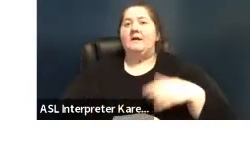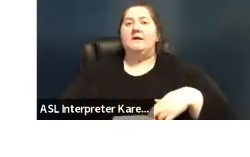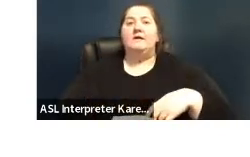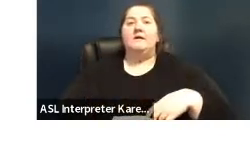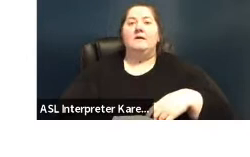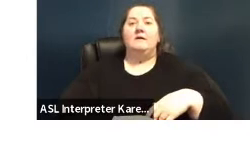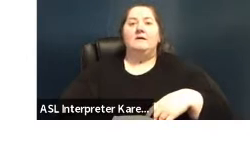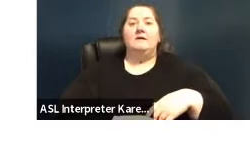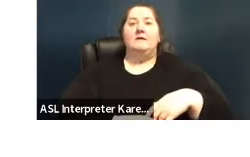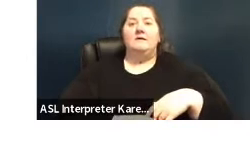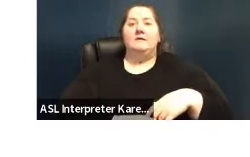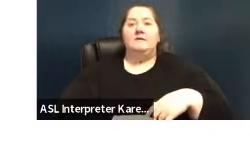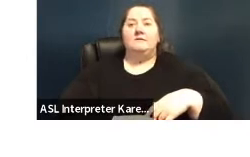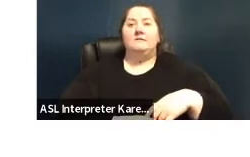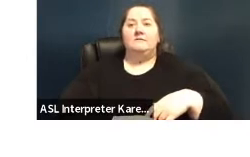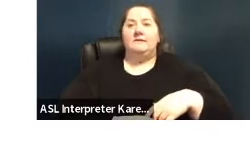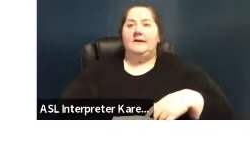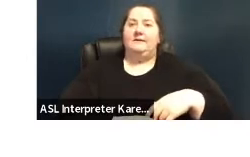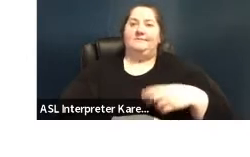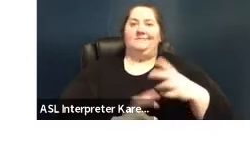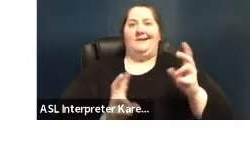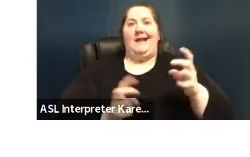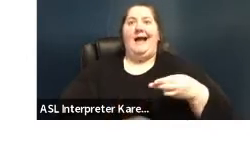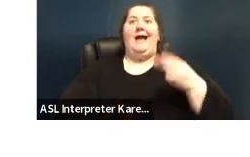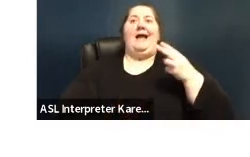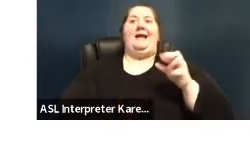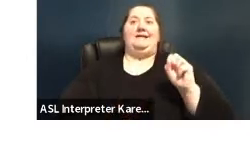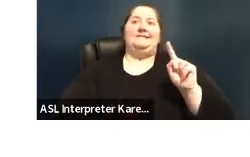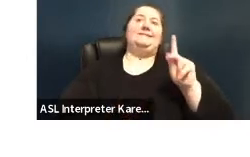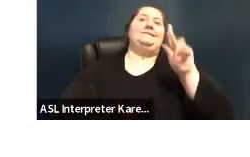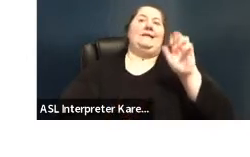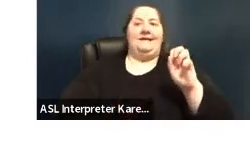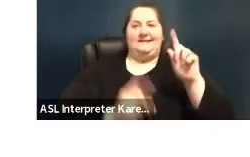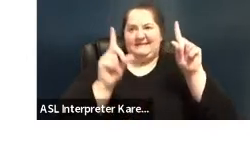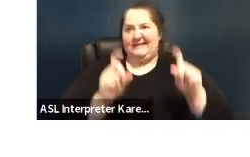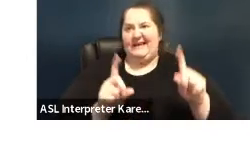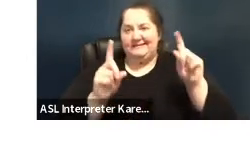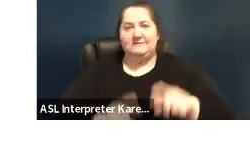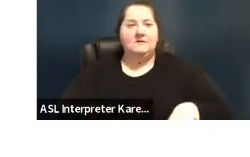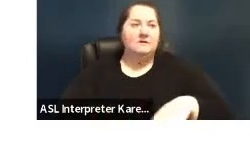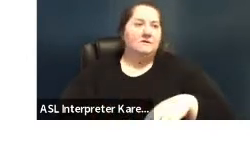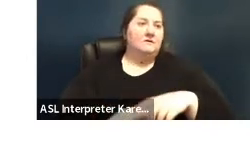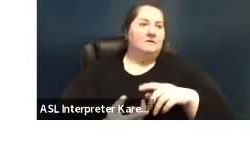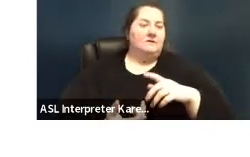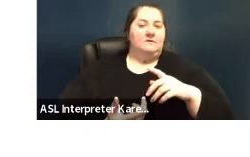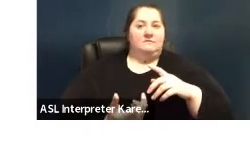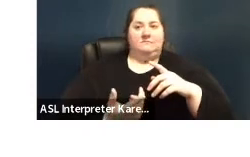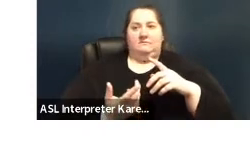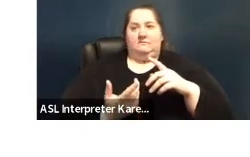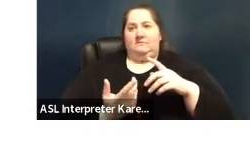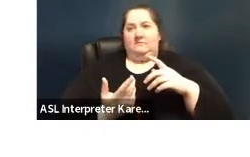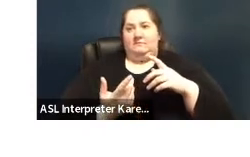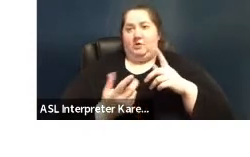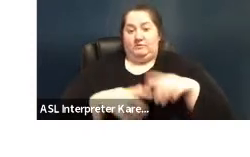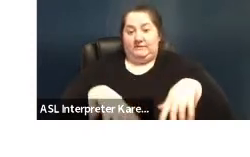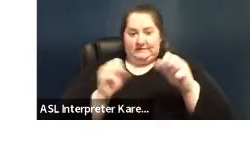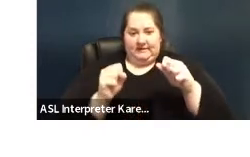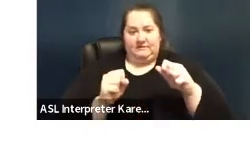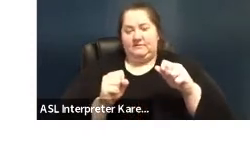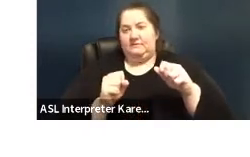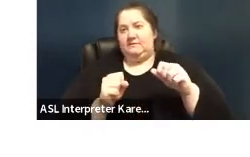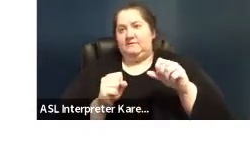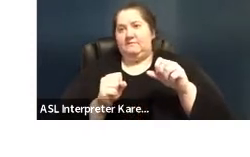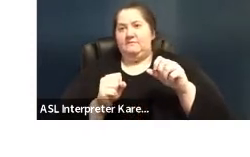stakes tests that you take when you're in high school and the tests that you take to pass the